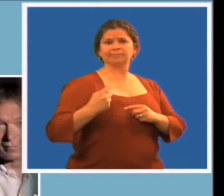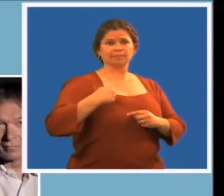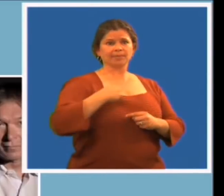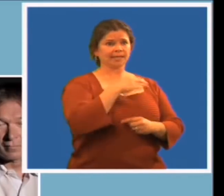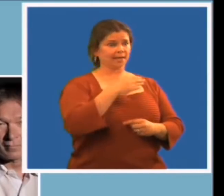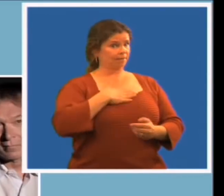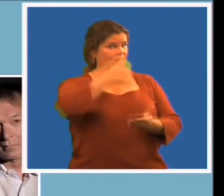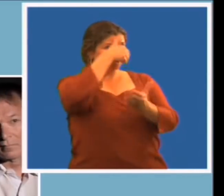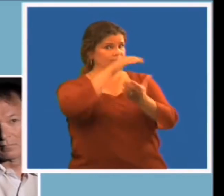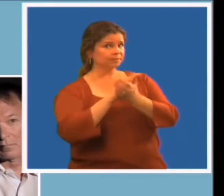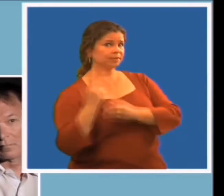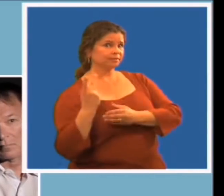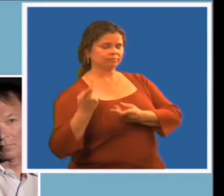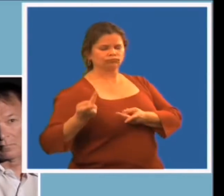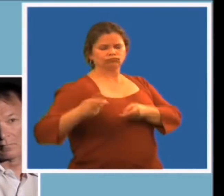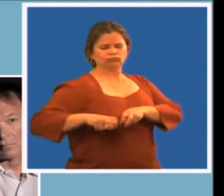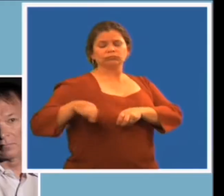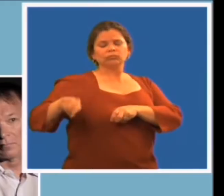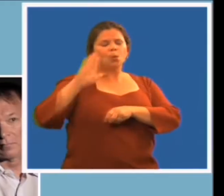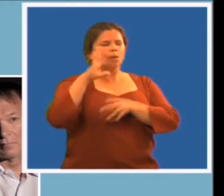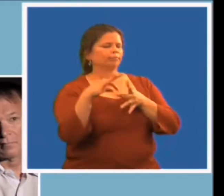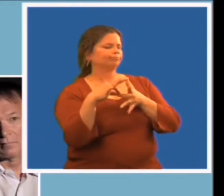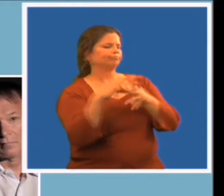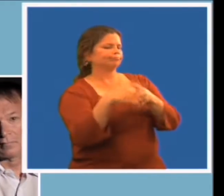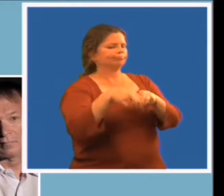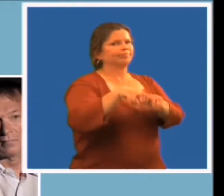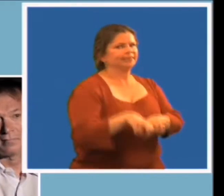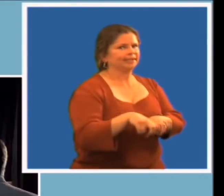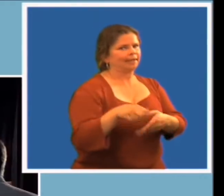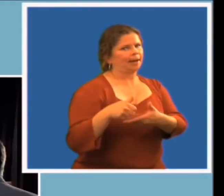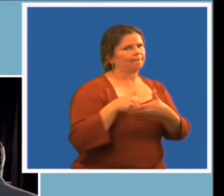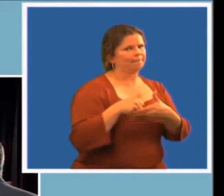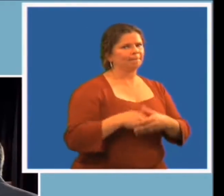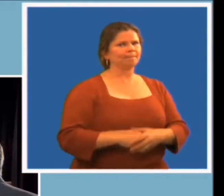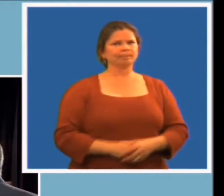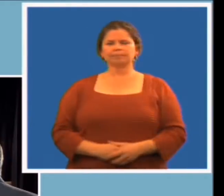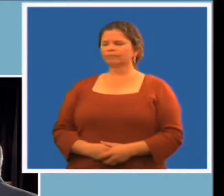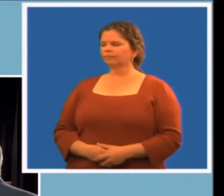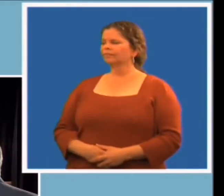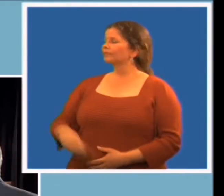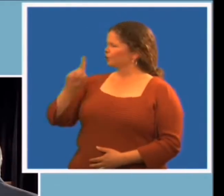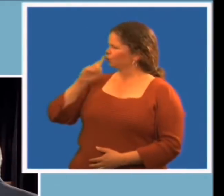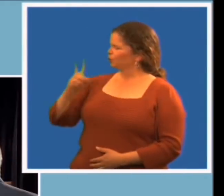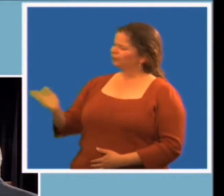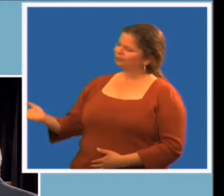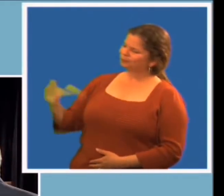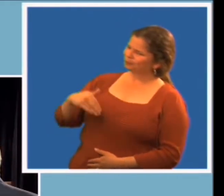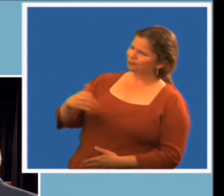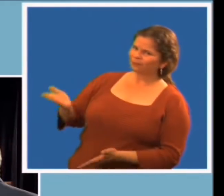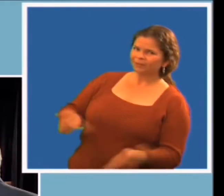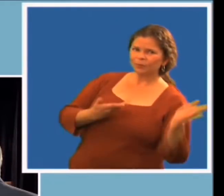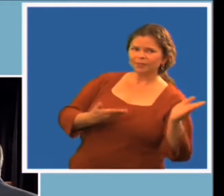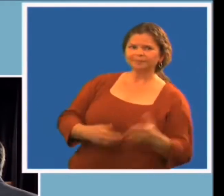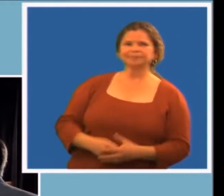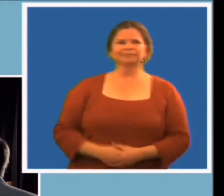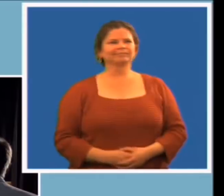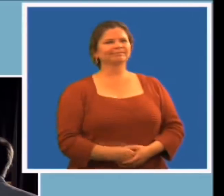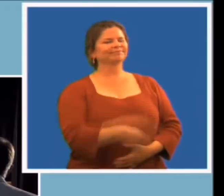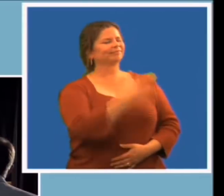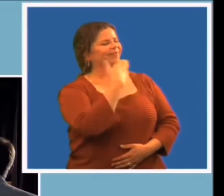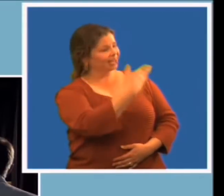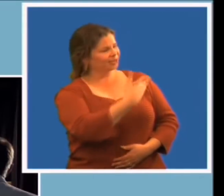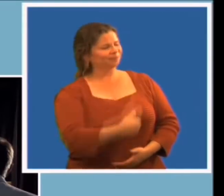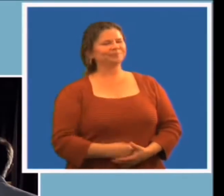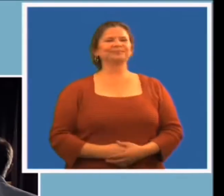Welcome to our school, everyone. It's great to have such a wonderful turnout. The staff and students greatly appreciate that you can come to